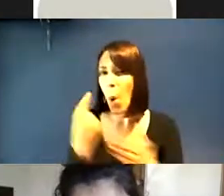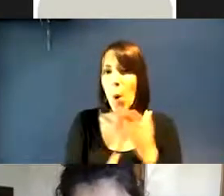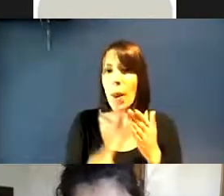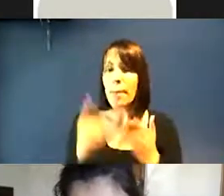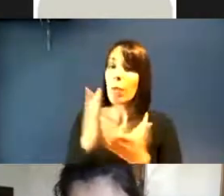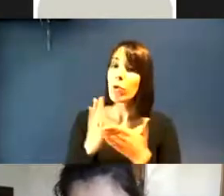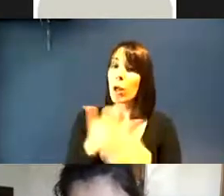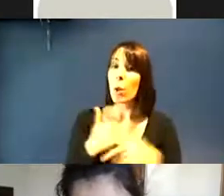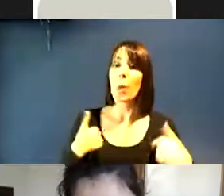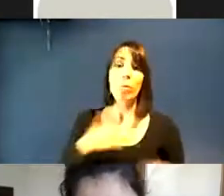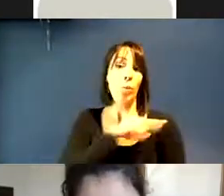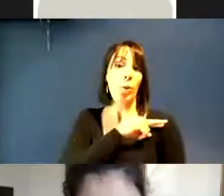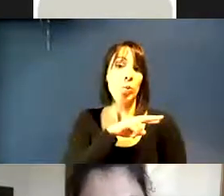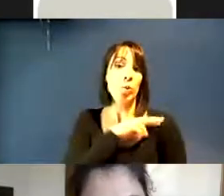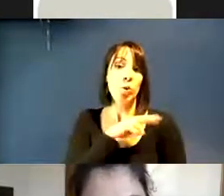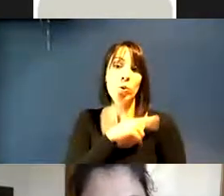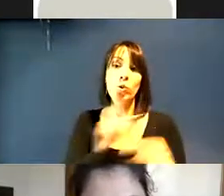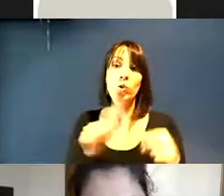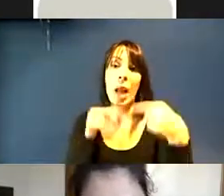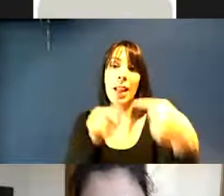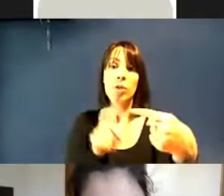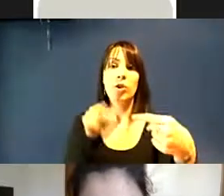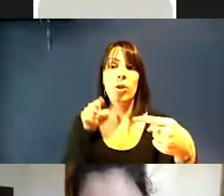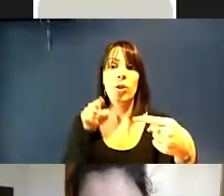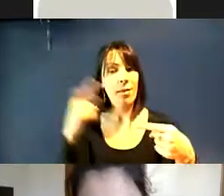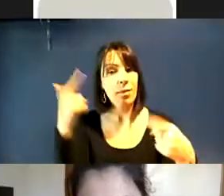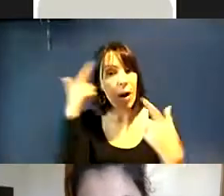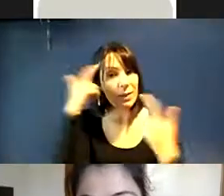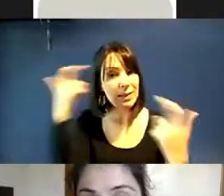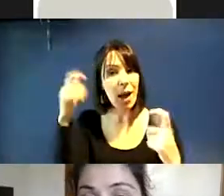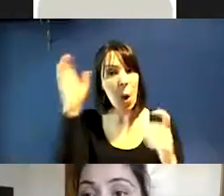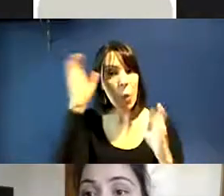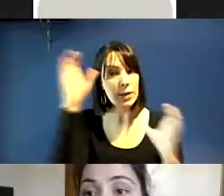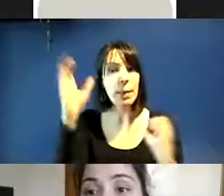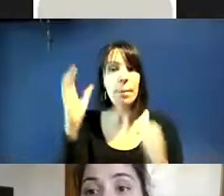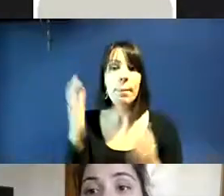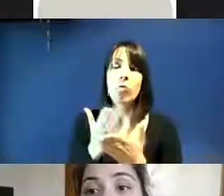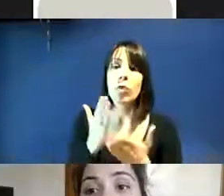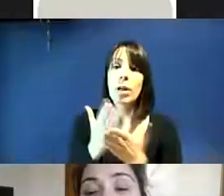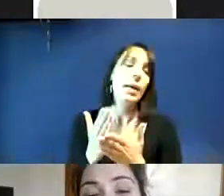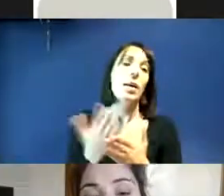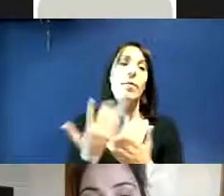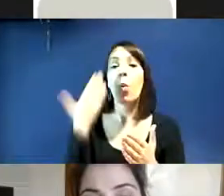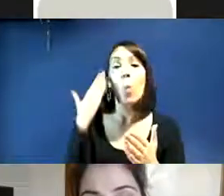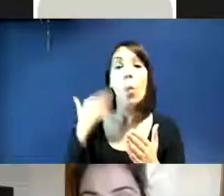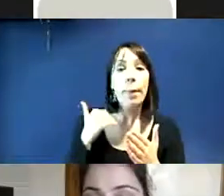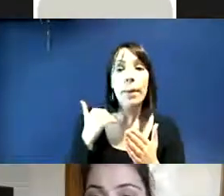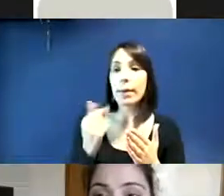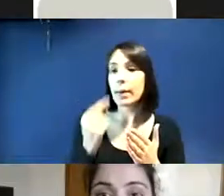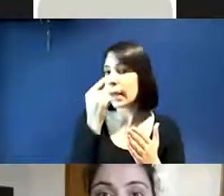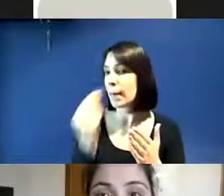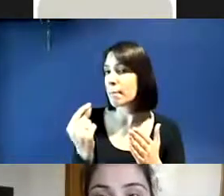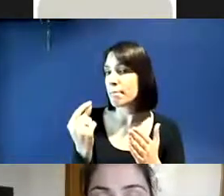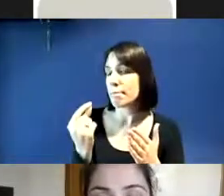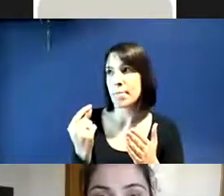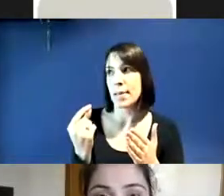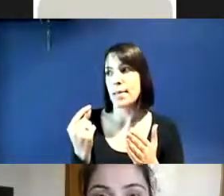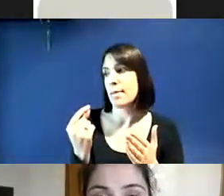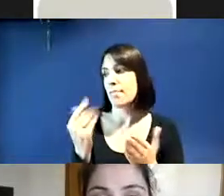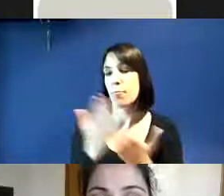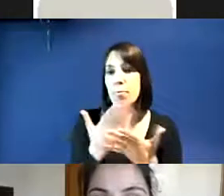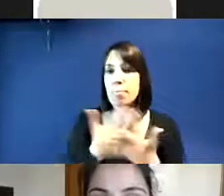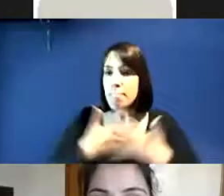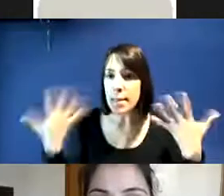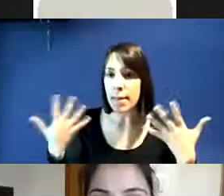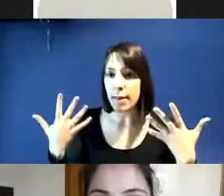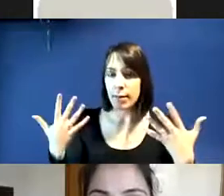And I know it can be really difficult, and particularly for women, there can be a lot of significant challenges involved